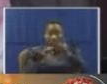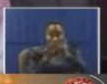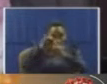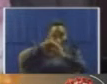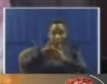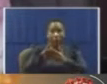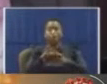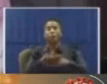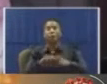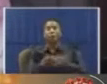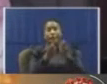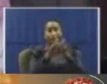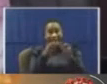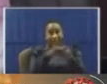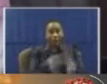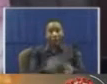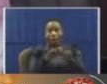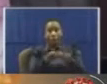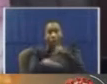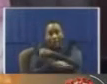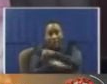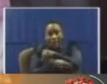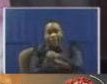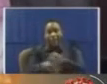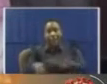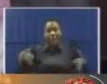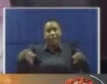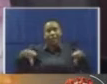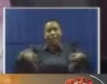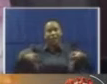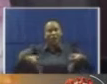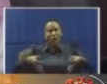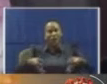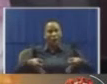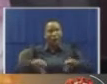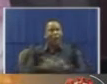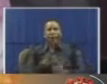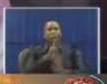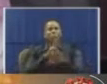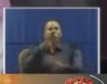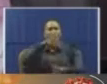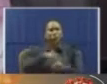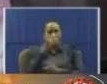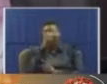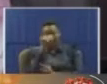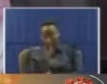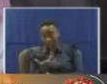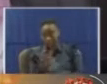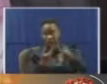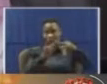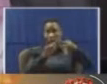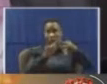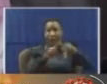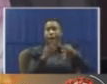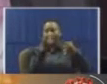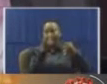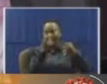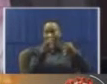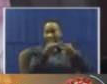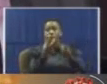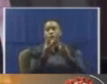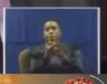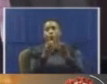currency that was found hidden in the furniture not reported to the police? Fourthly, if that money came from